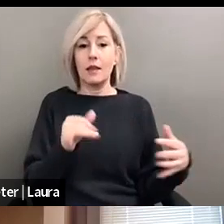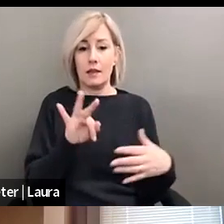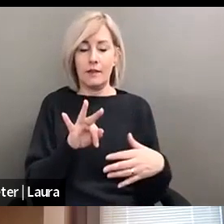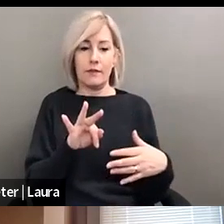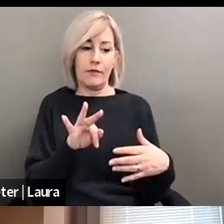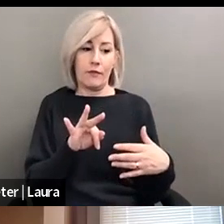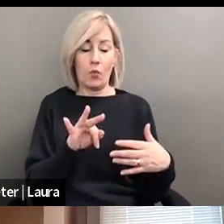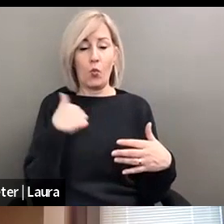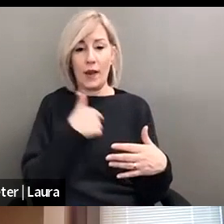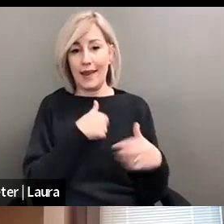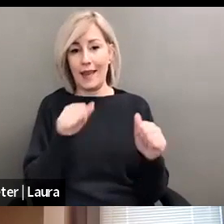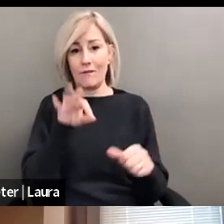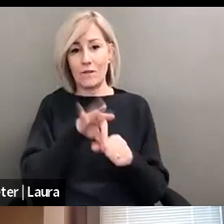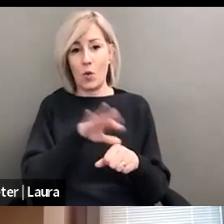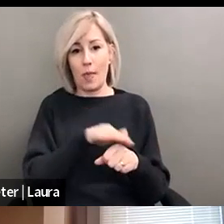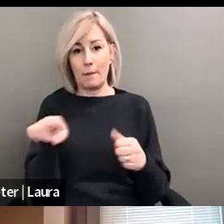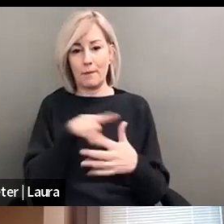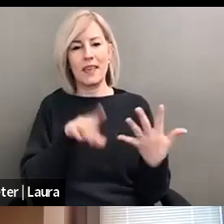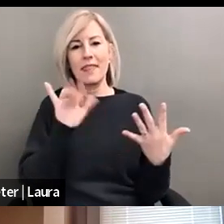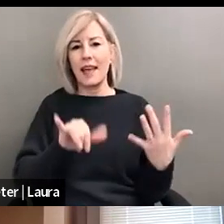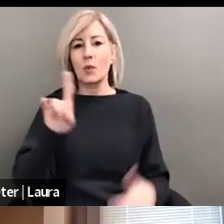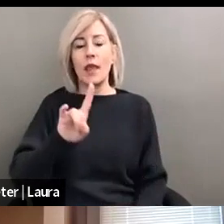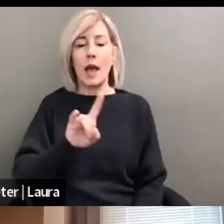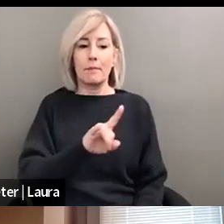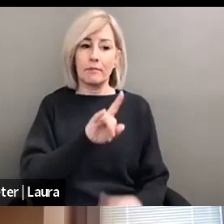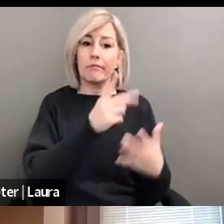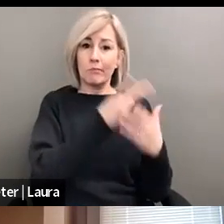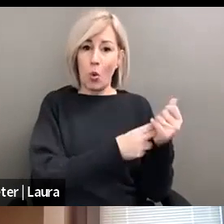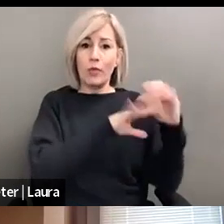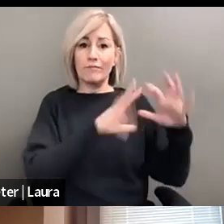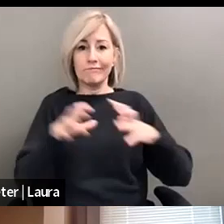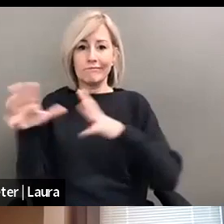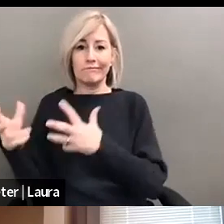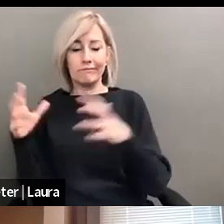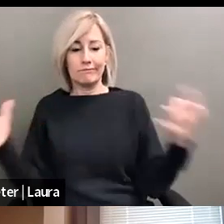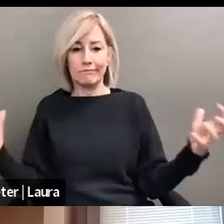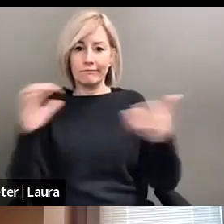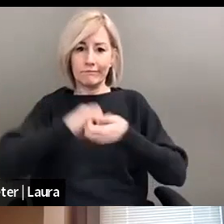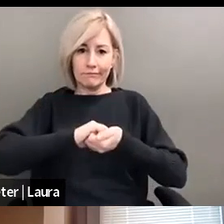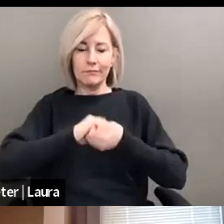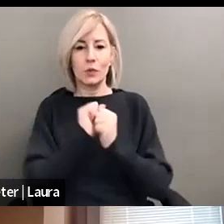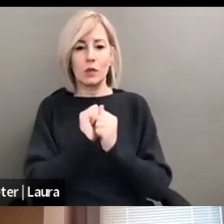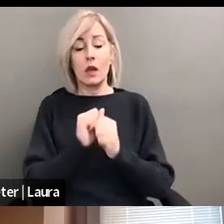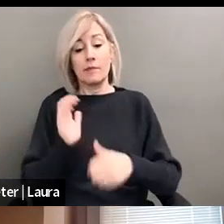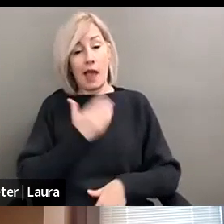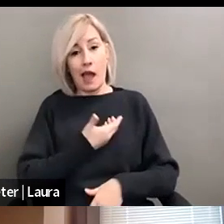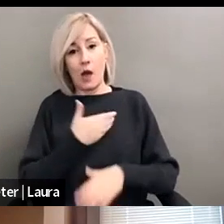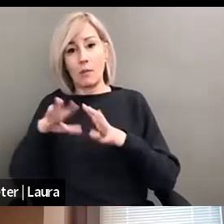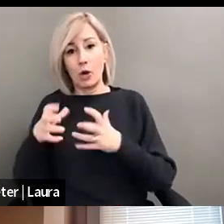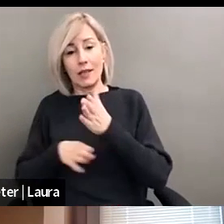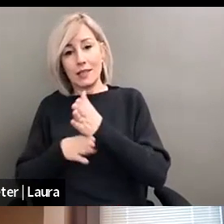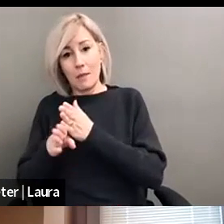a vote. And that's where that bipartisan work really comes in. Where our party's in the minority in the US Senate right now. And so